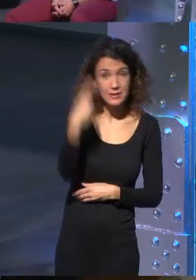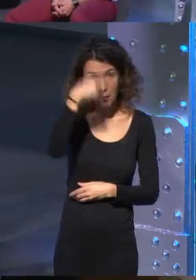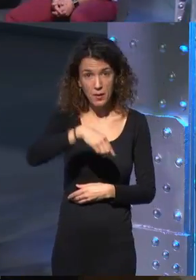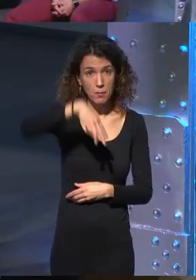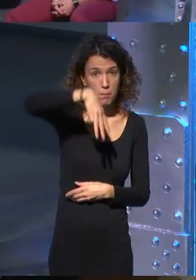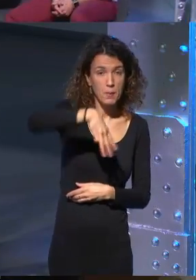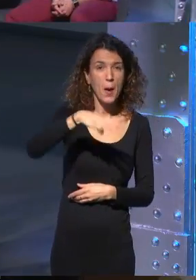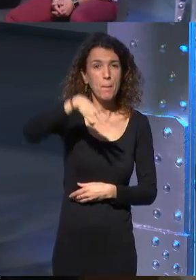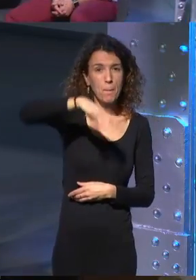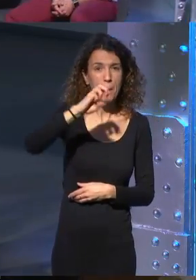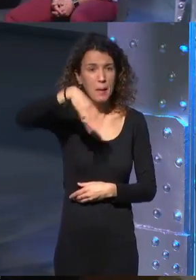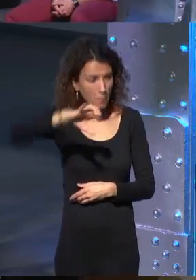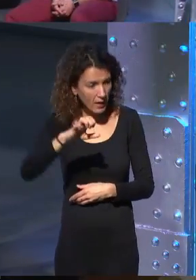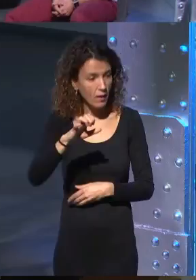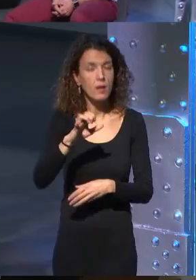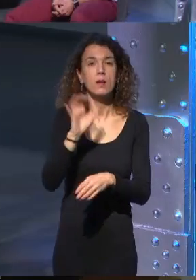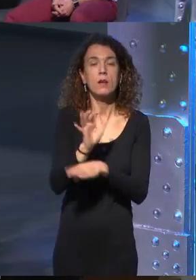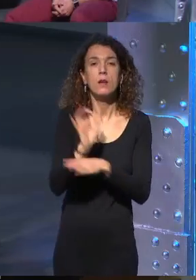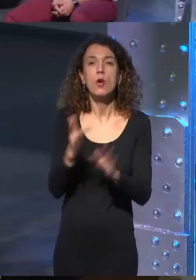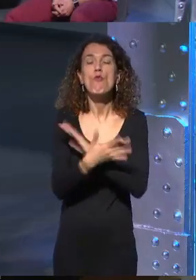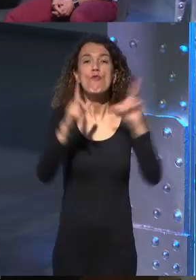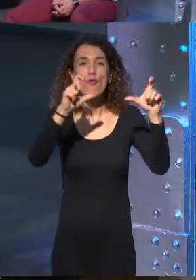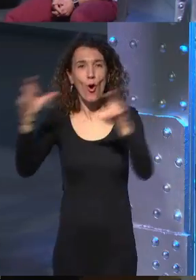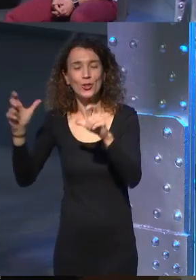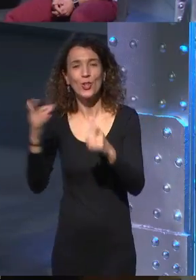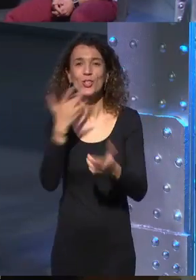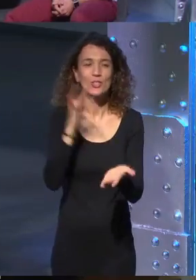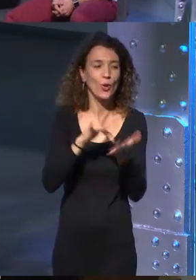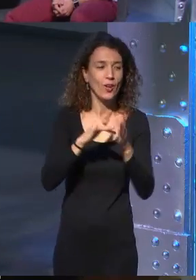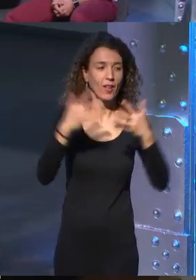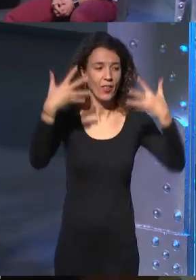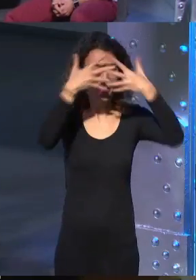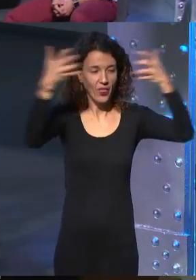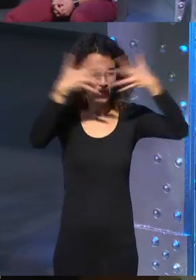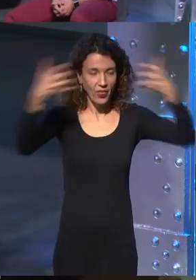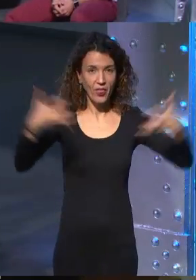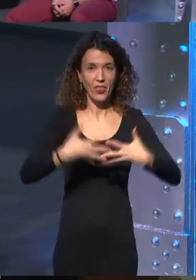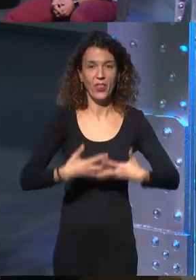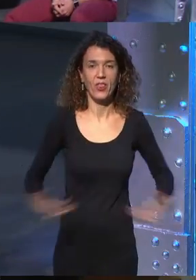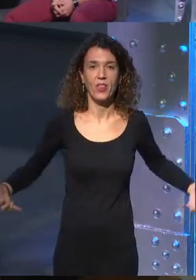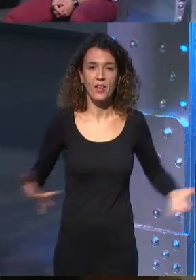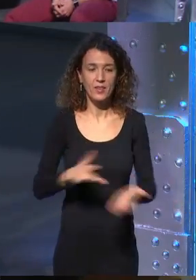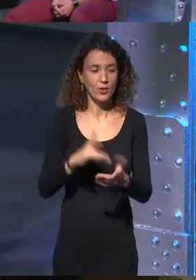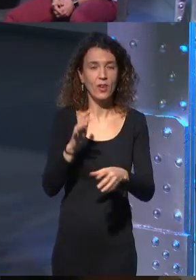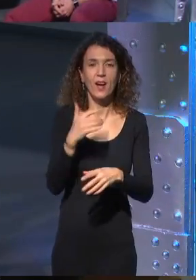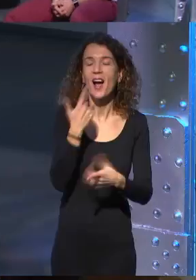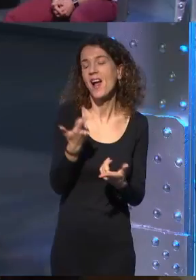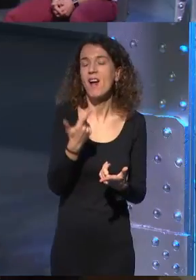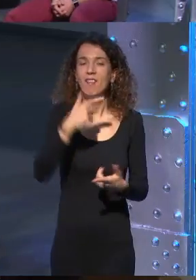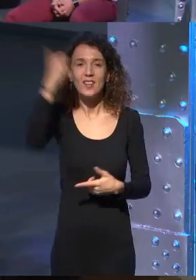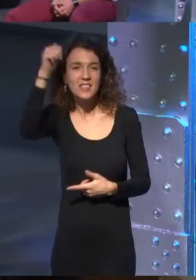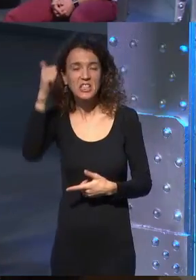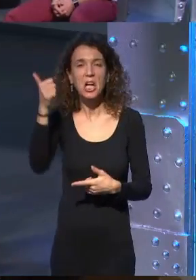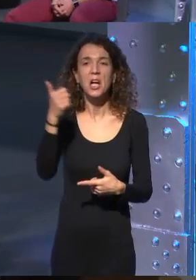people can do with your pictures? Do you know what a meme is? Memes are the pictures that have a